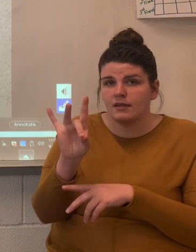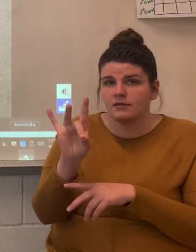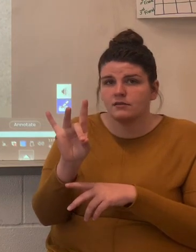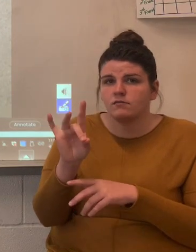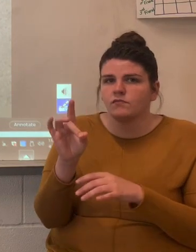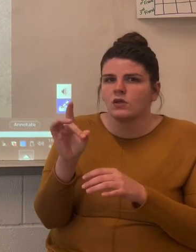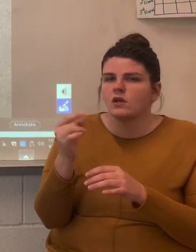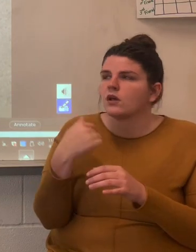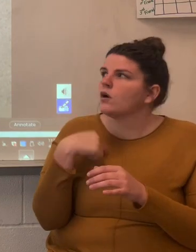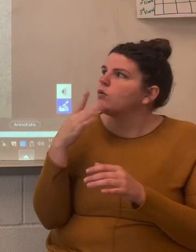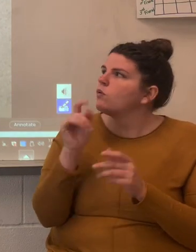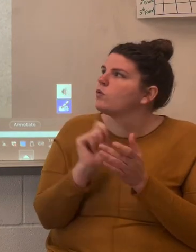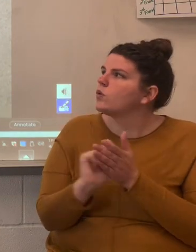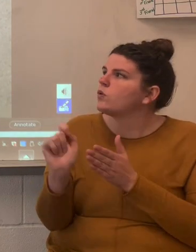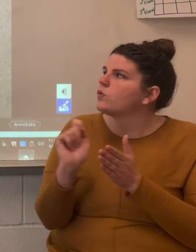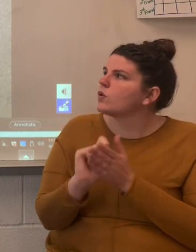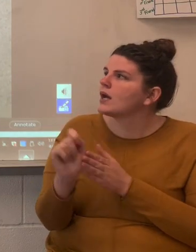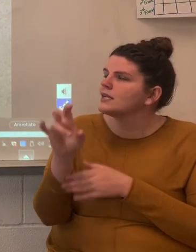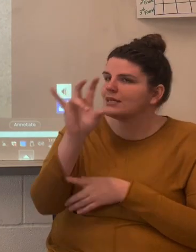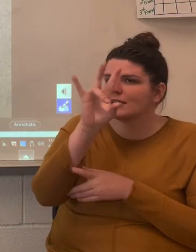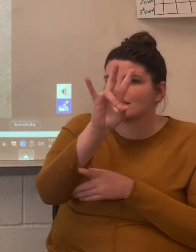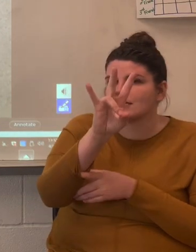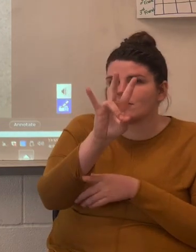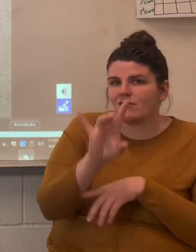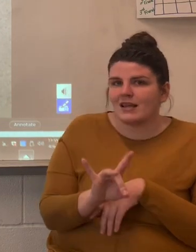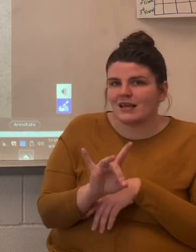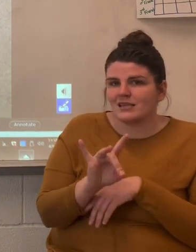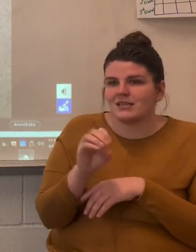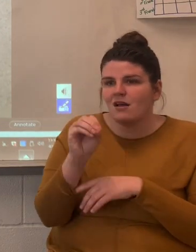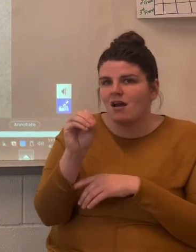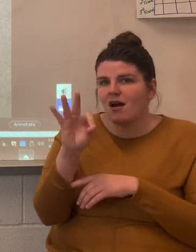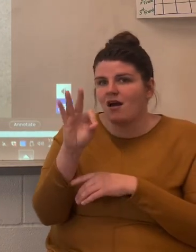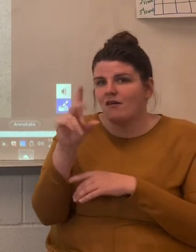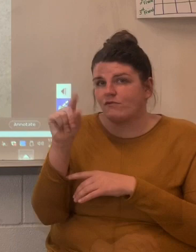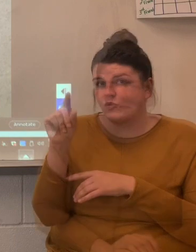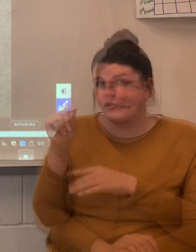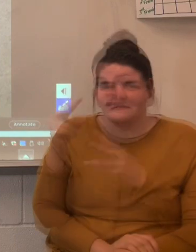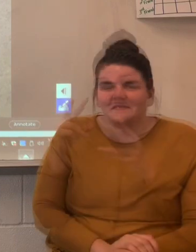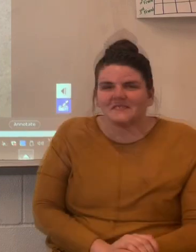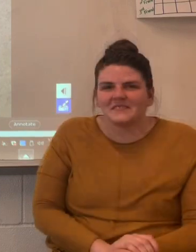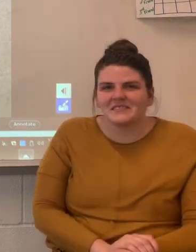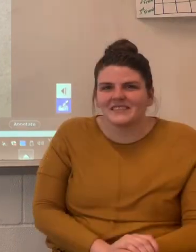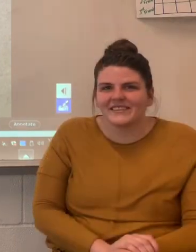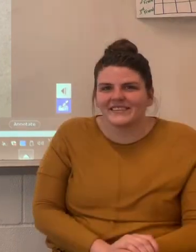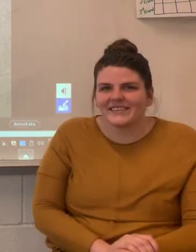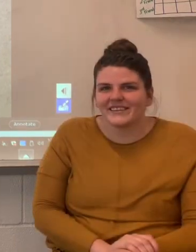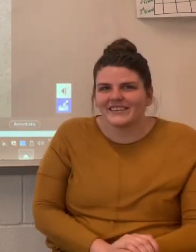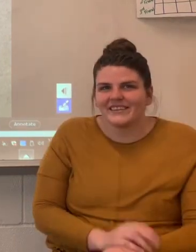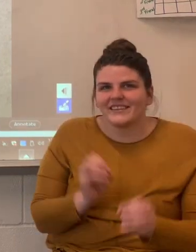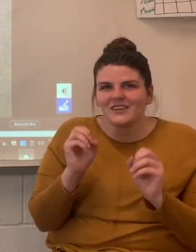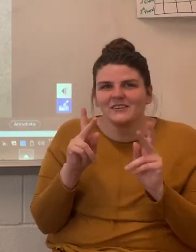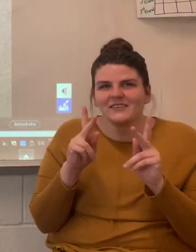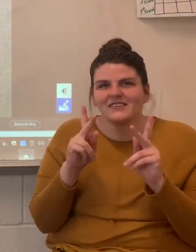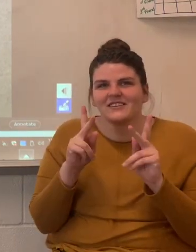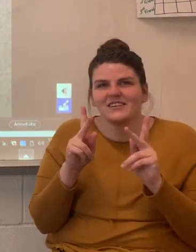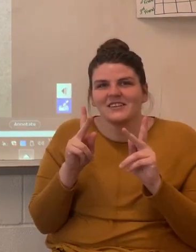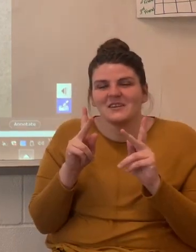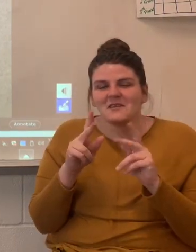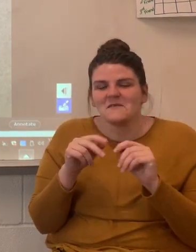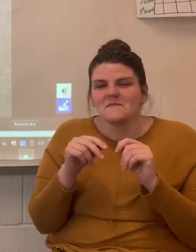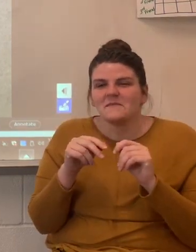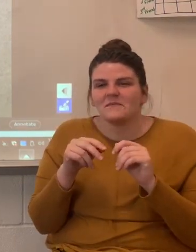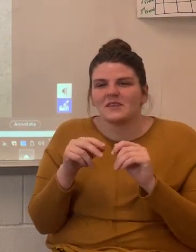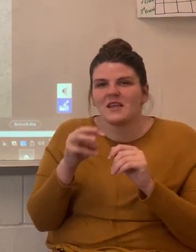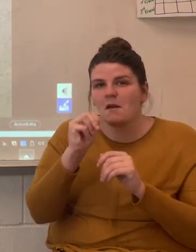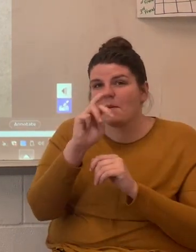7/8 of 20. Either way, all right? All right, Miss Luanza baked